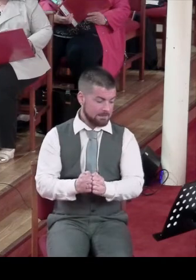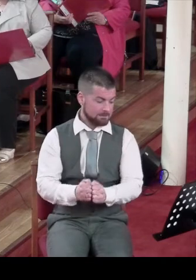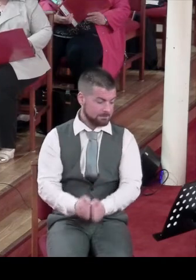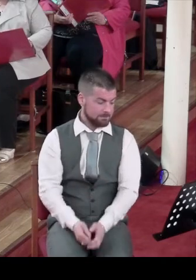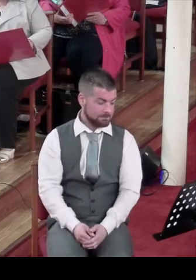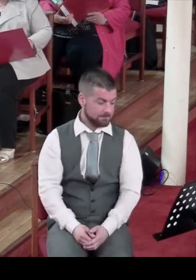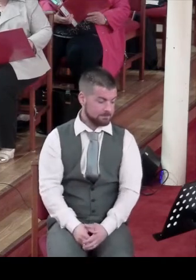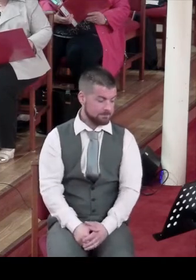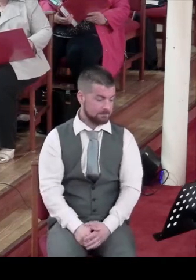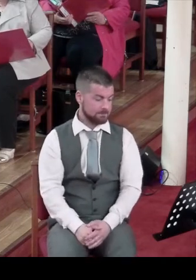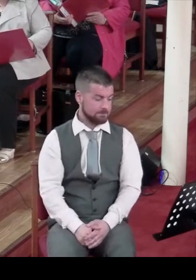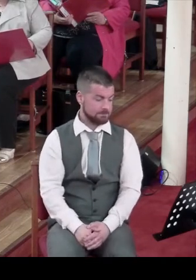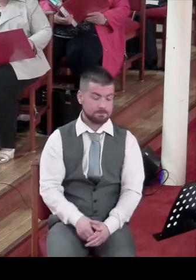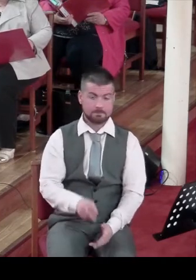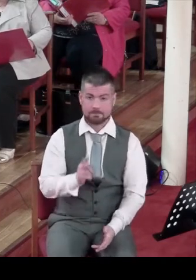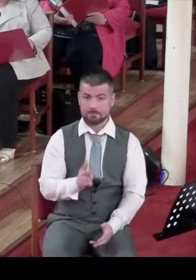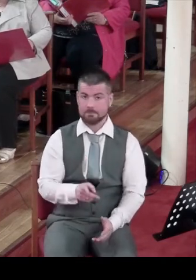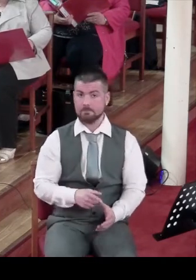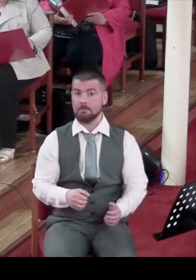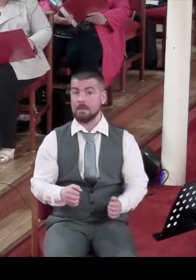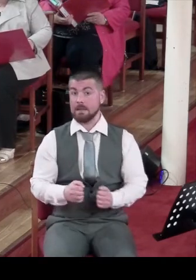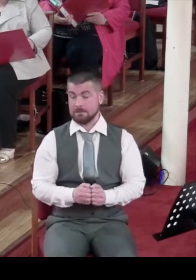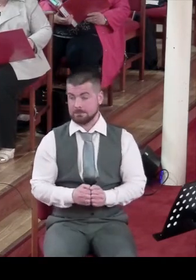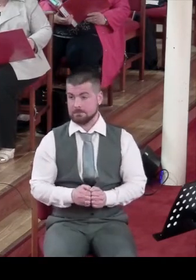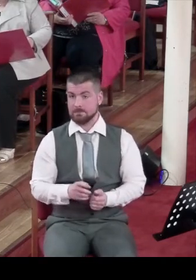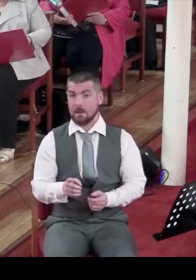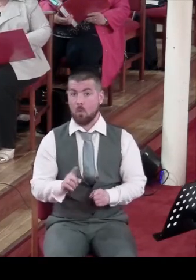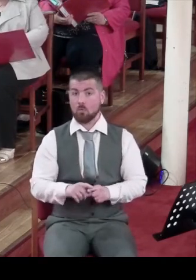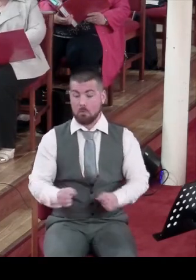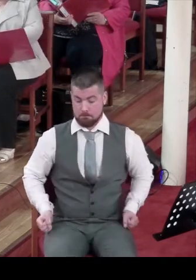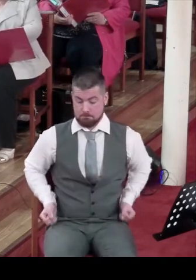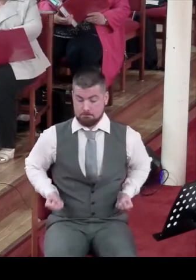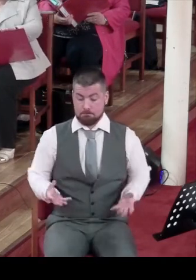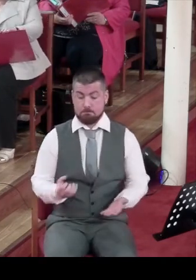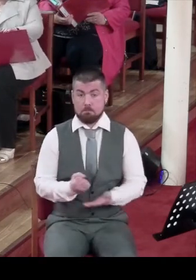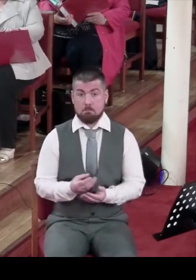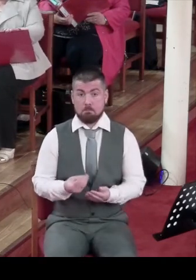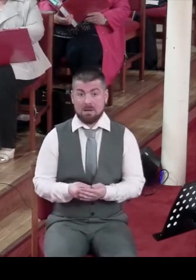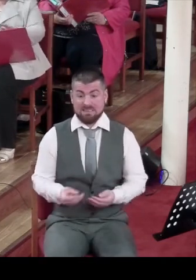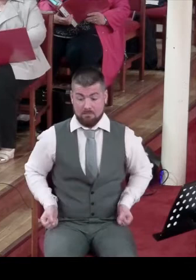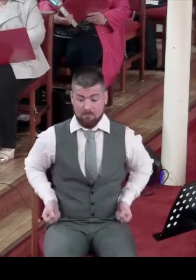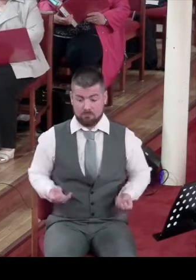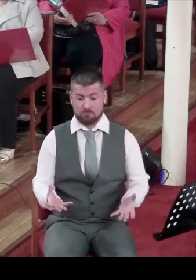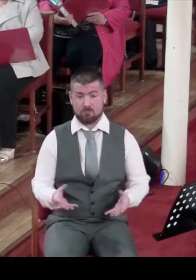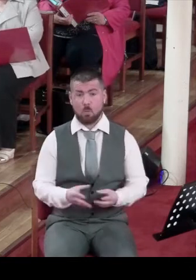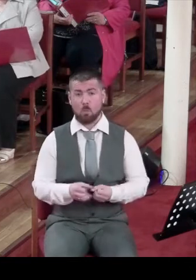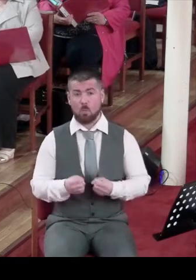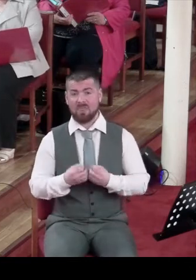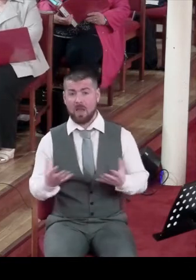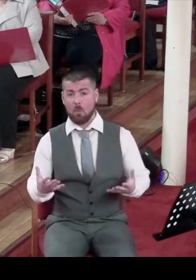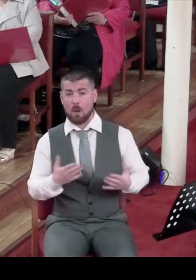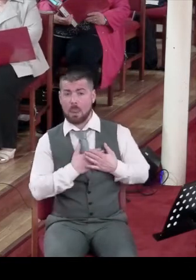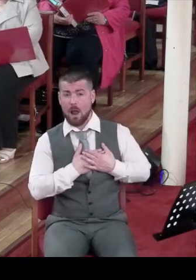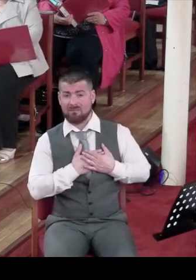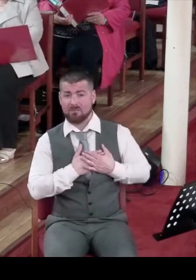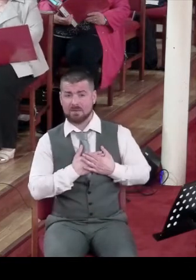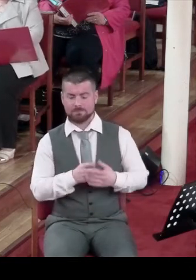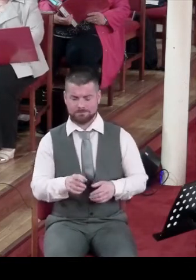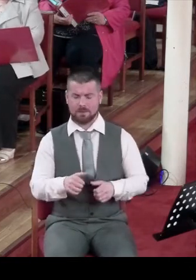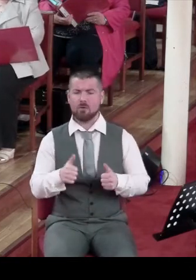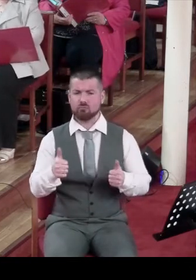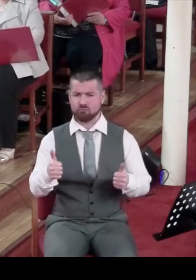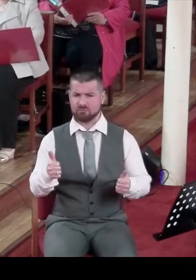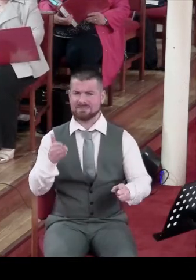Amen indeed. Amen indeed. I'm bankrupt without love. What a great and direct